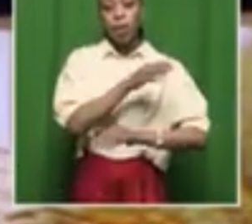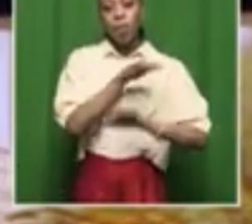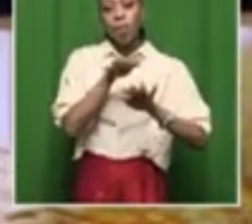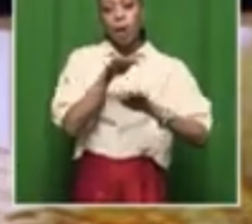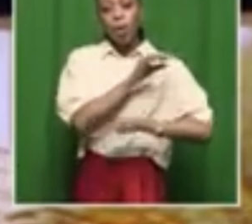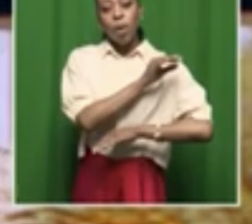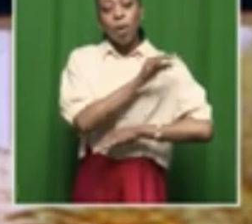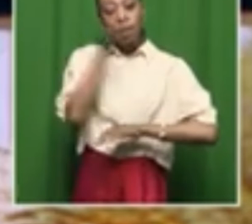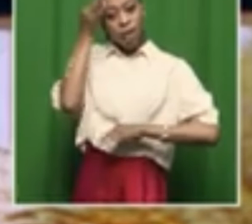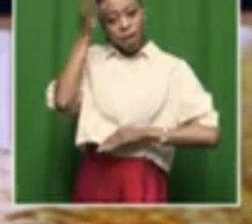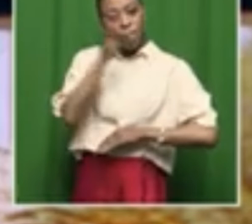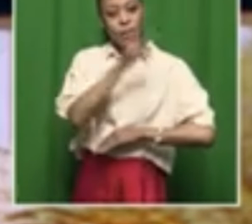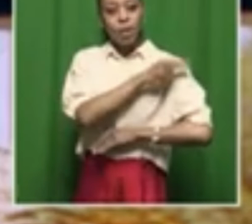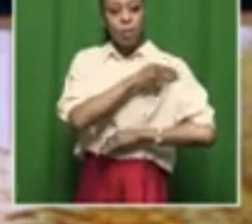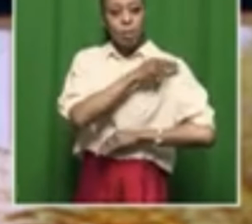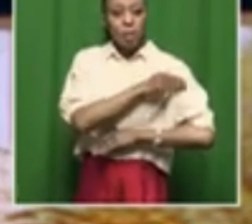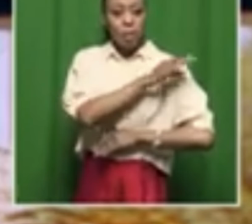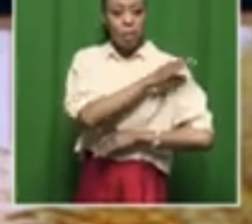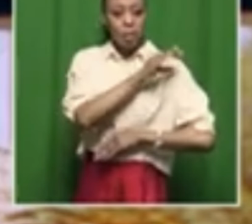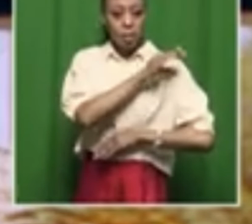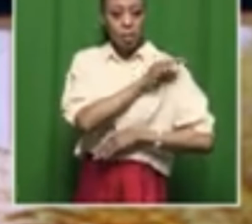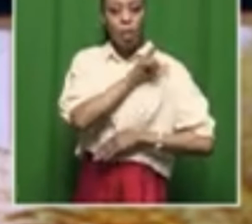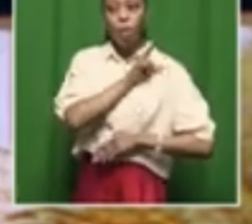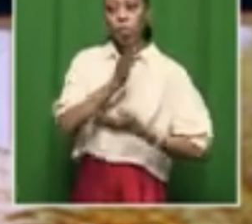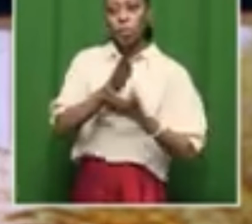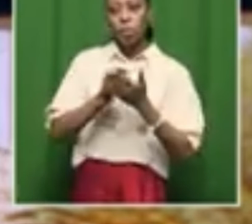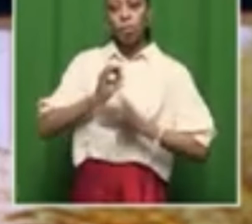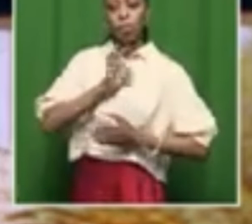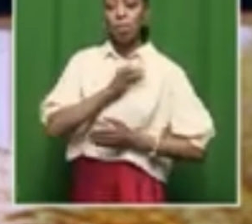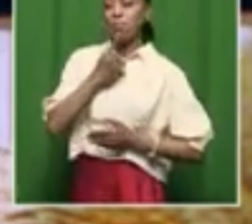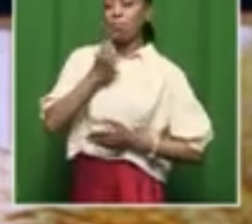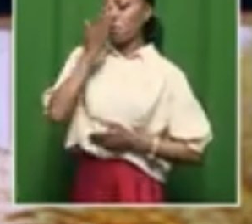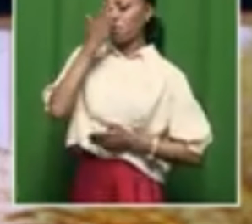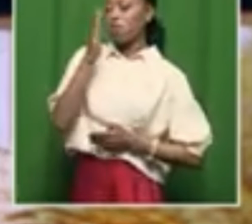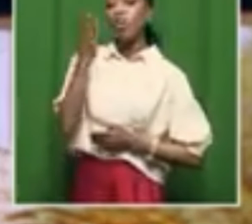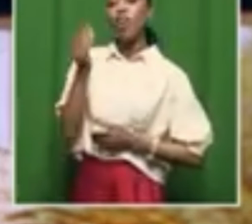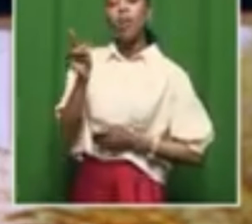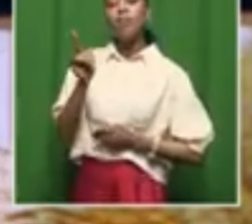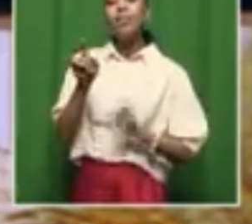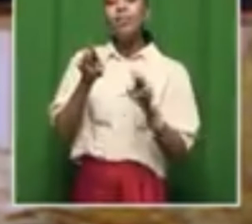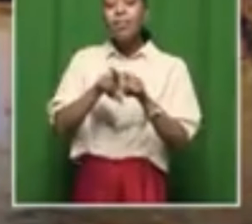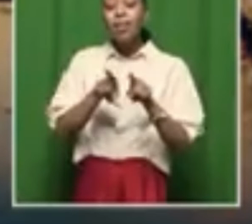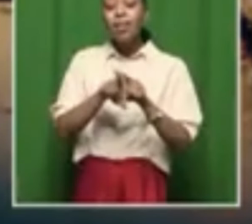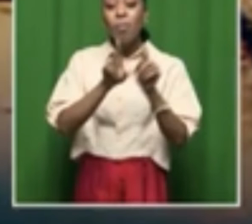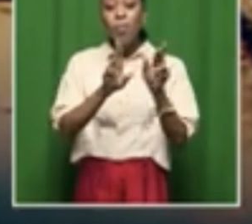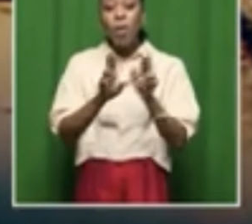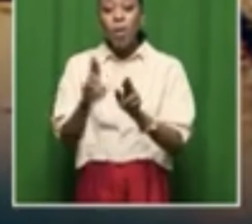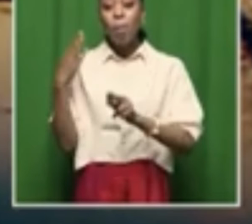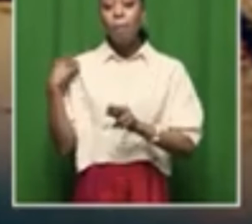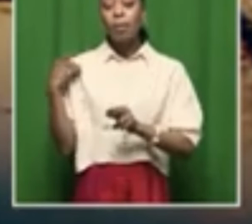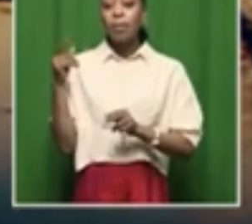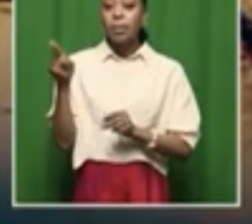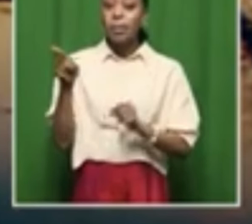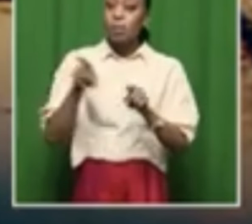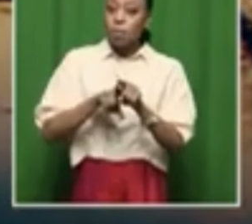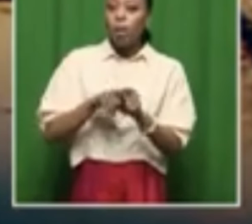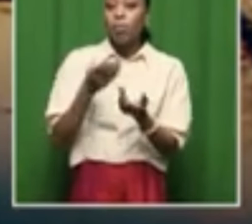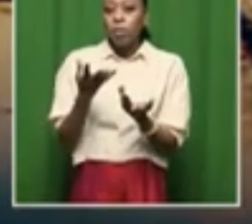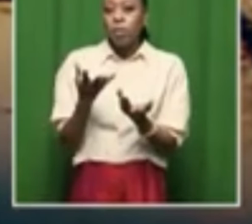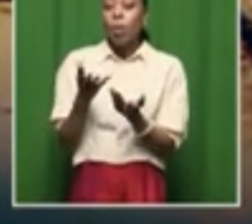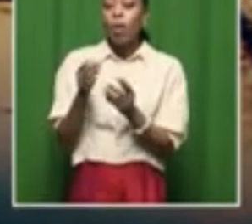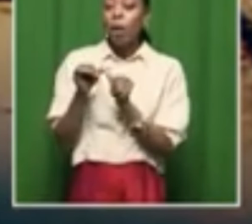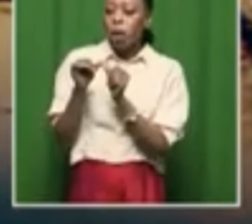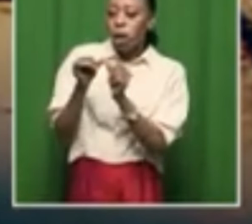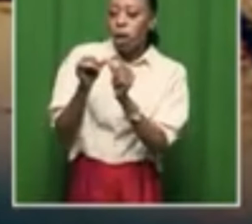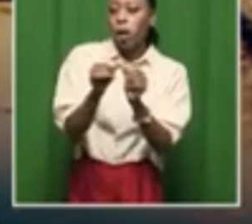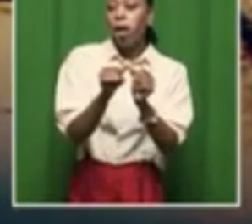of patient ill treatment labelled against some health workers. And certainly we do hope that, Minister, you'll be with us as